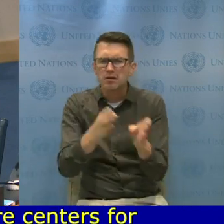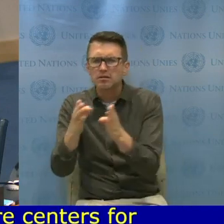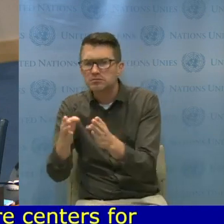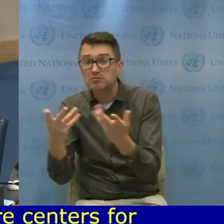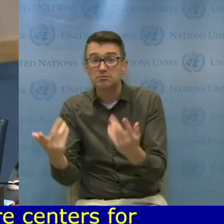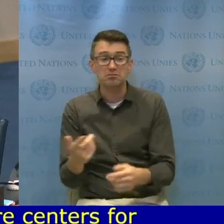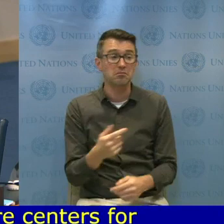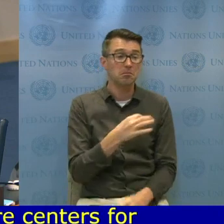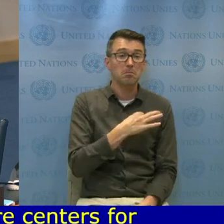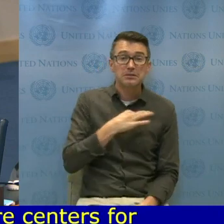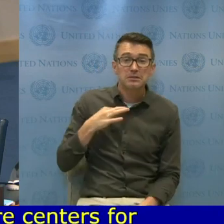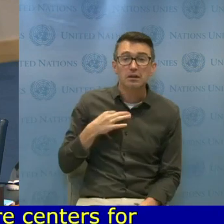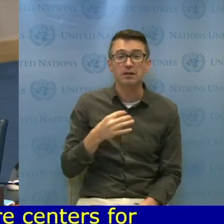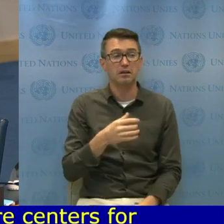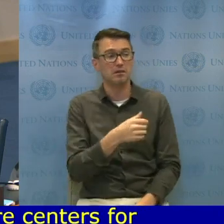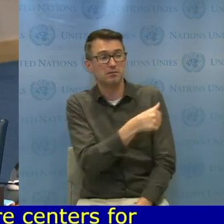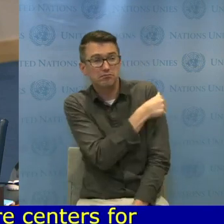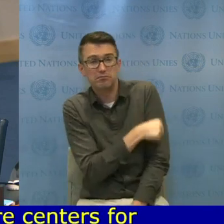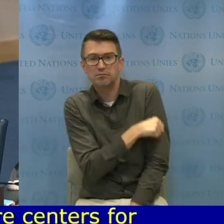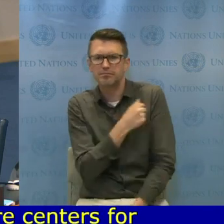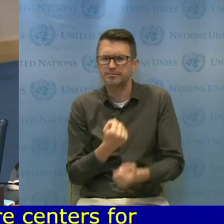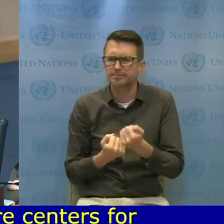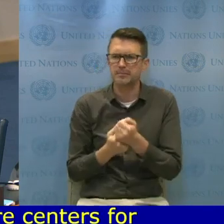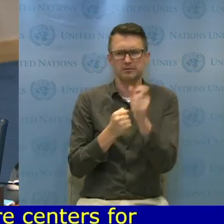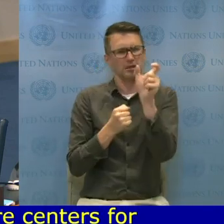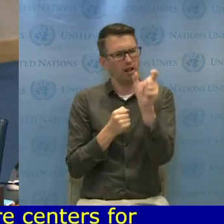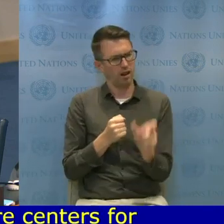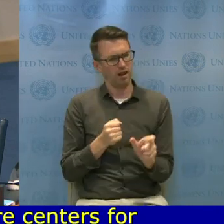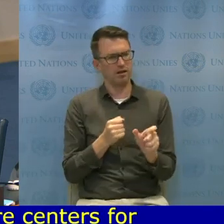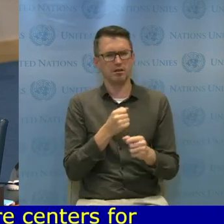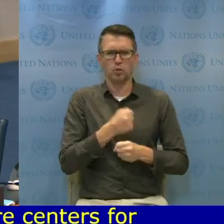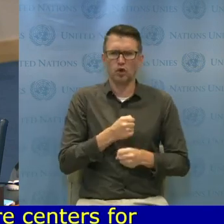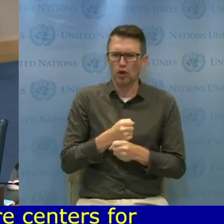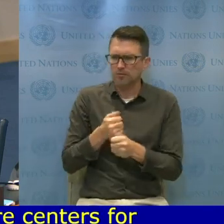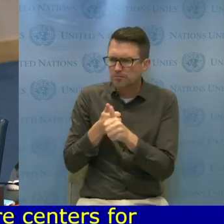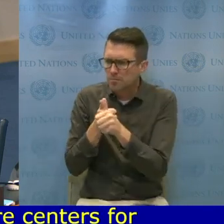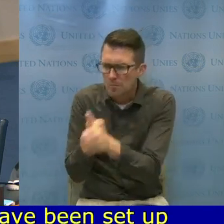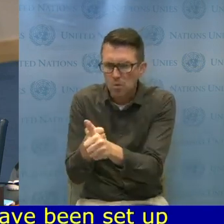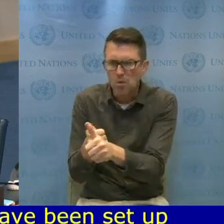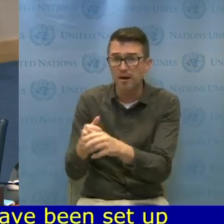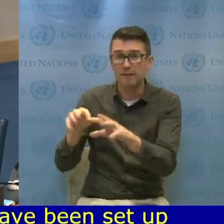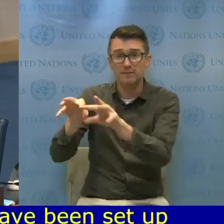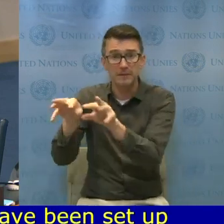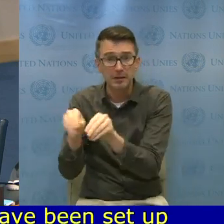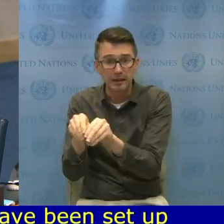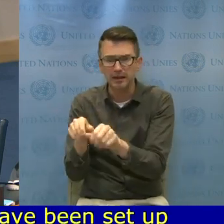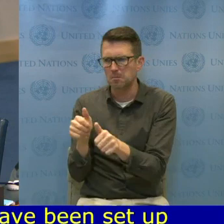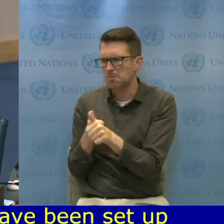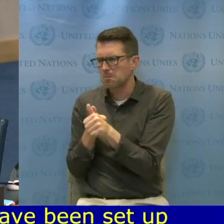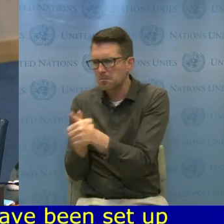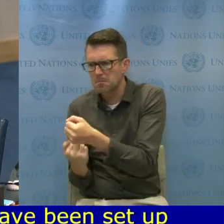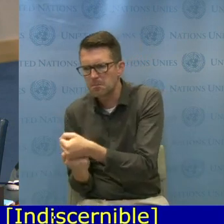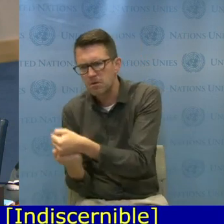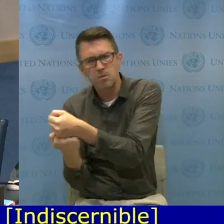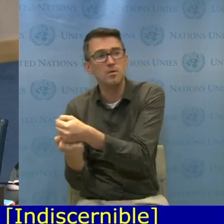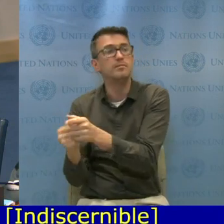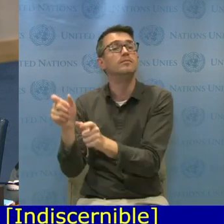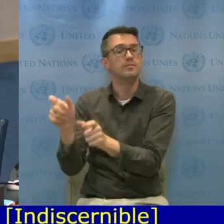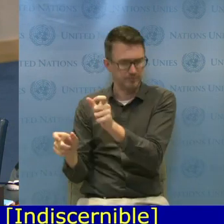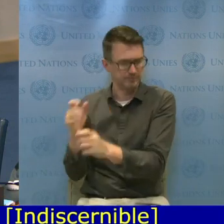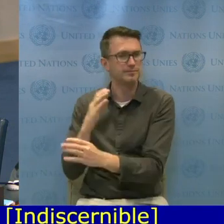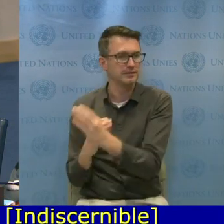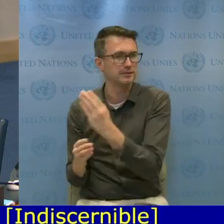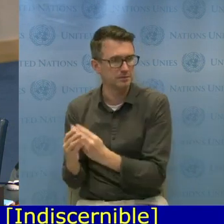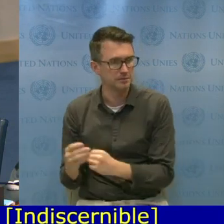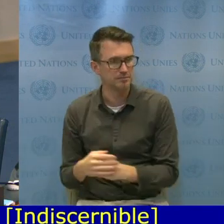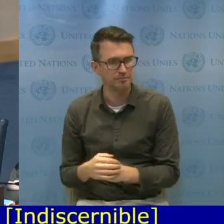in Myanmar, caregiver trainings for parents of special needs children have been conducted. Another important initiative is the launch